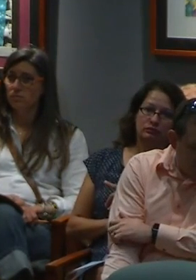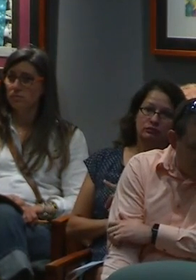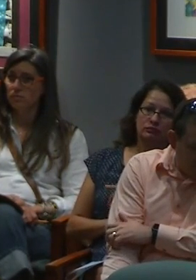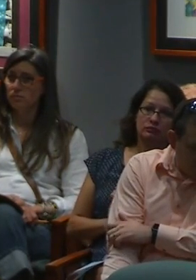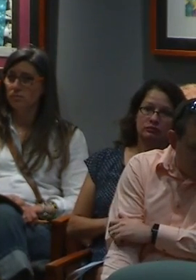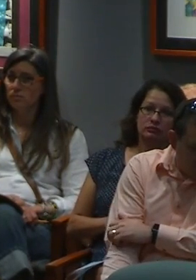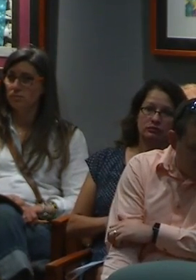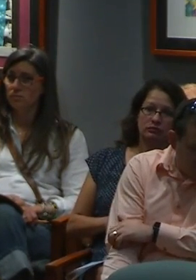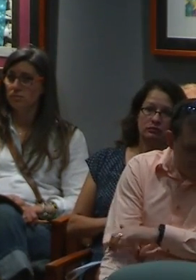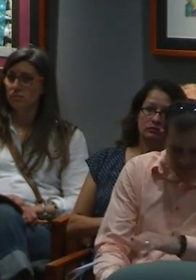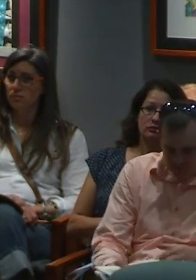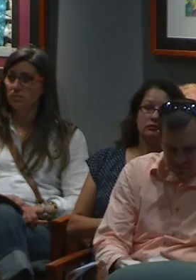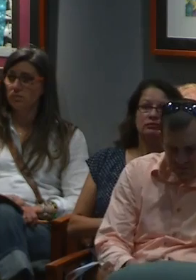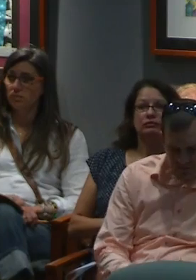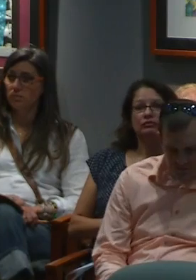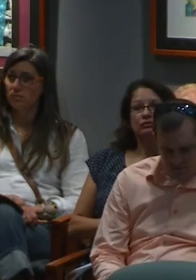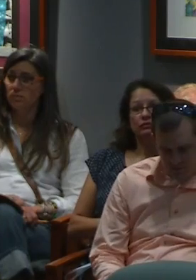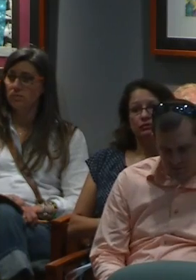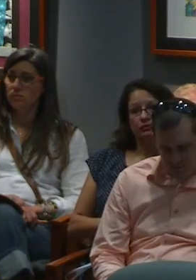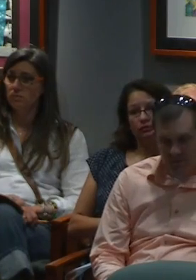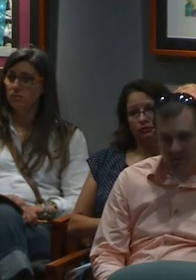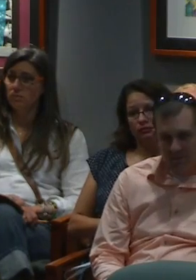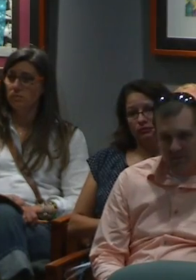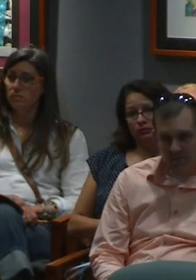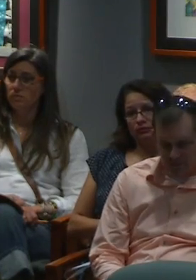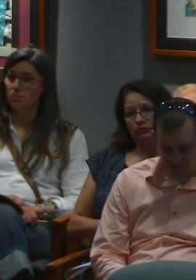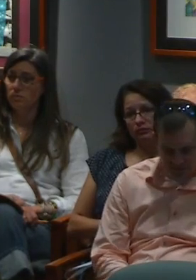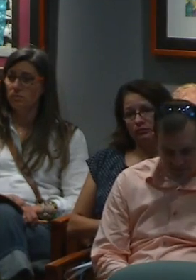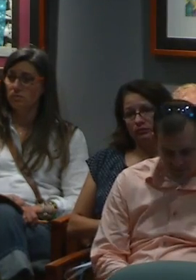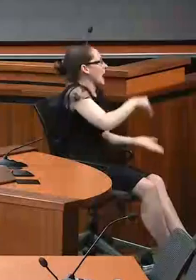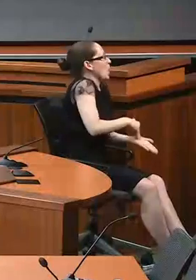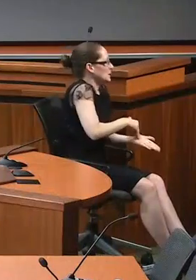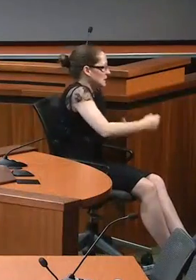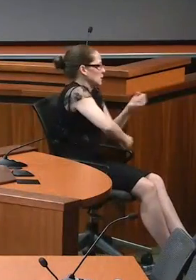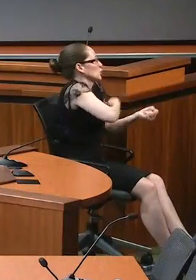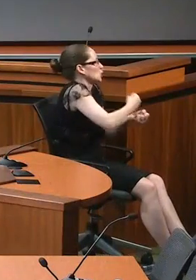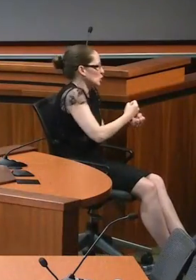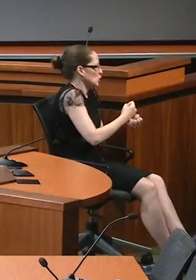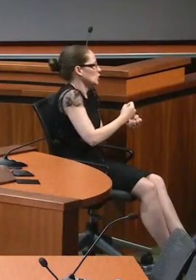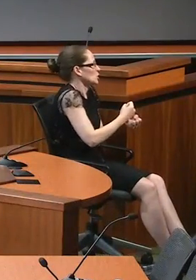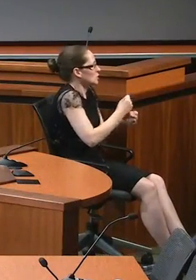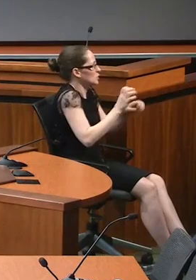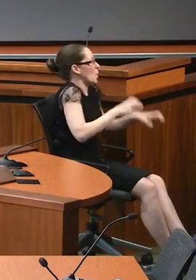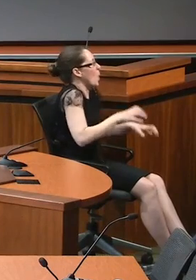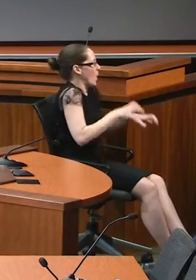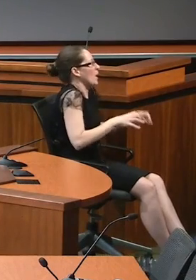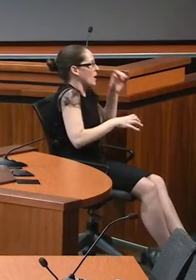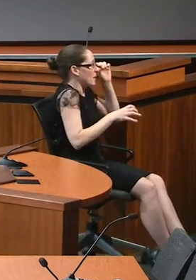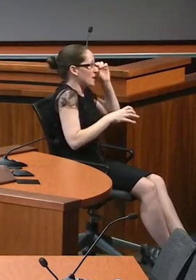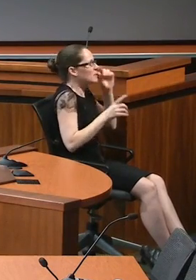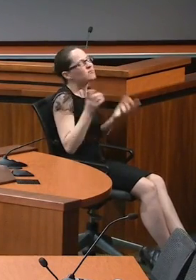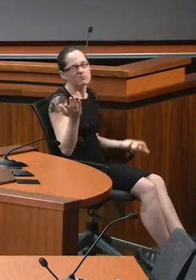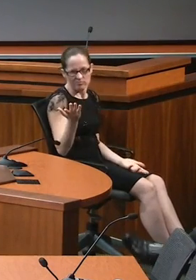a 1,000-year storm? Well, that's why we included the synthesized 730 storm as part of that. And we're going to see some examples of how